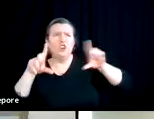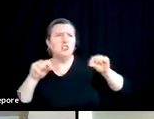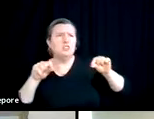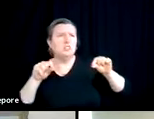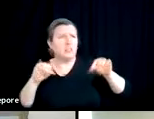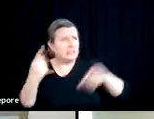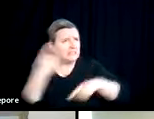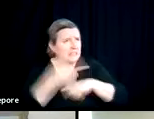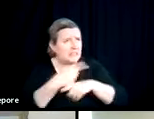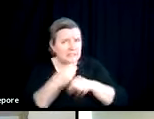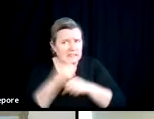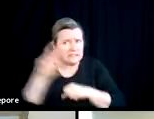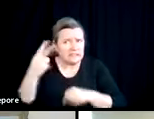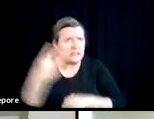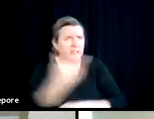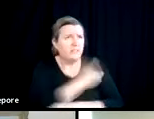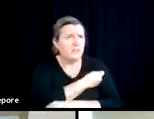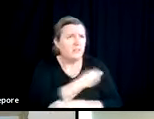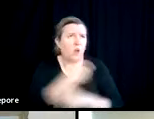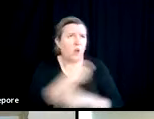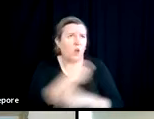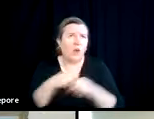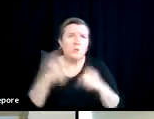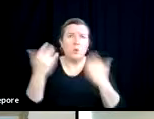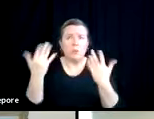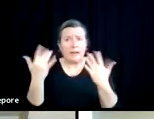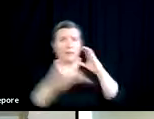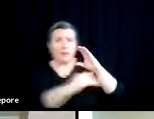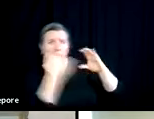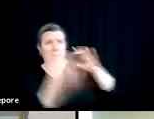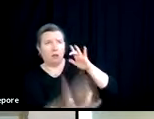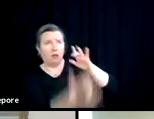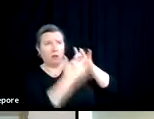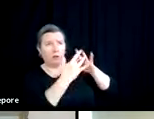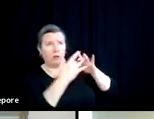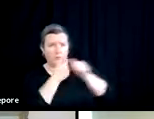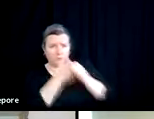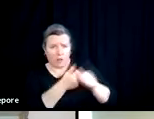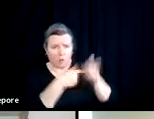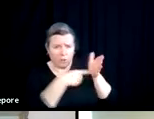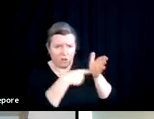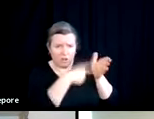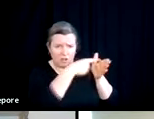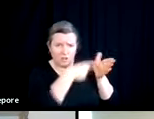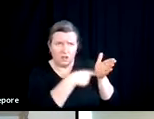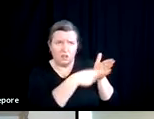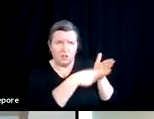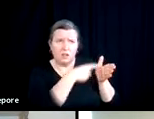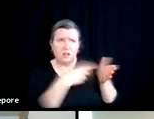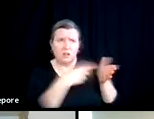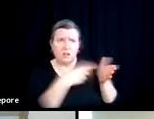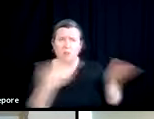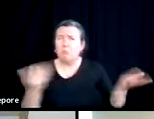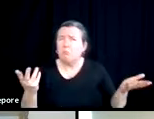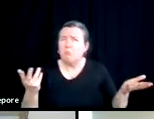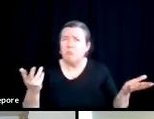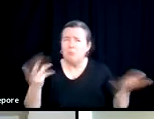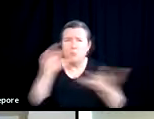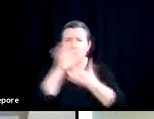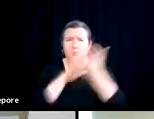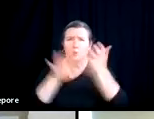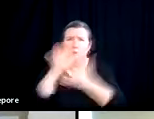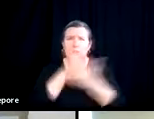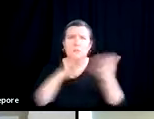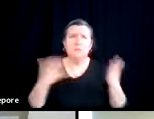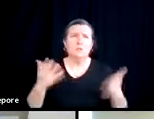have to wait for an email from the location? I think the answer is yes to that last one, but Judy, I'm going to throw